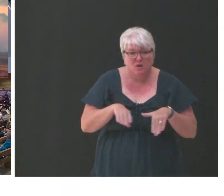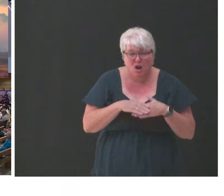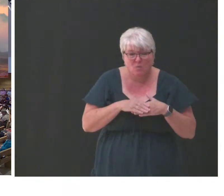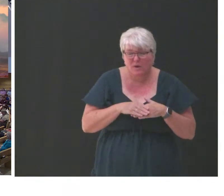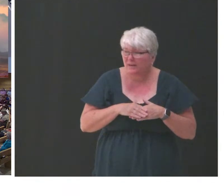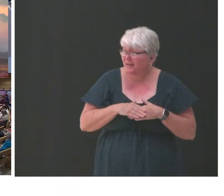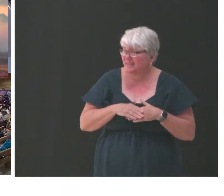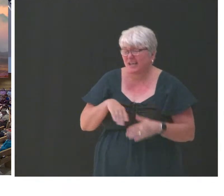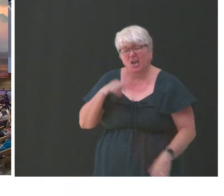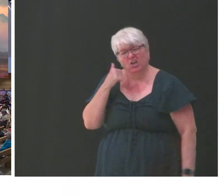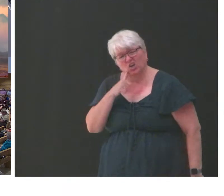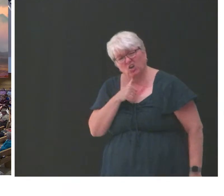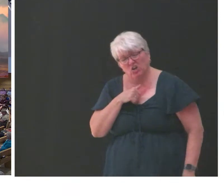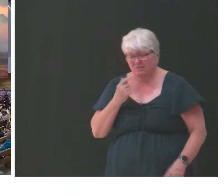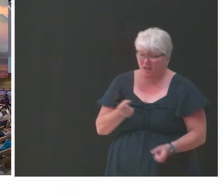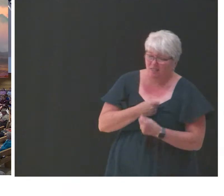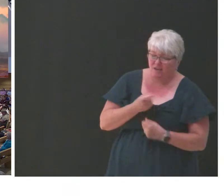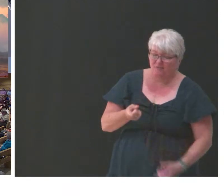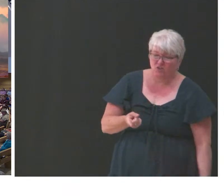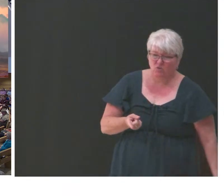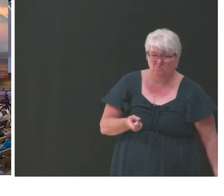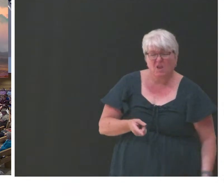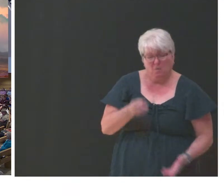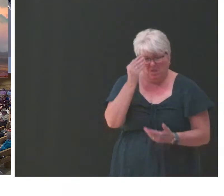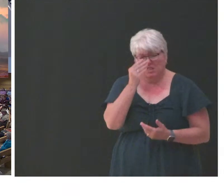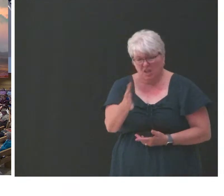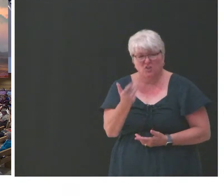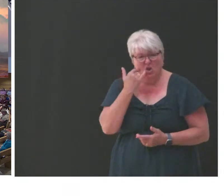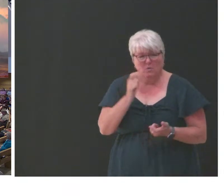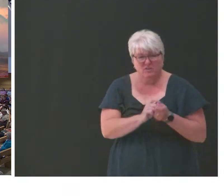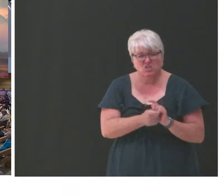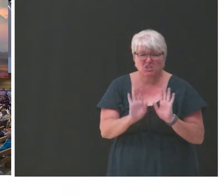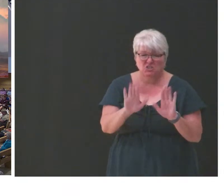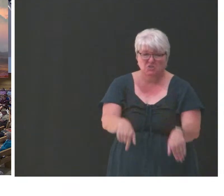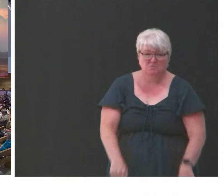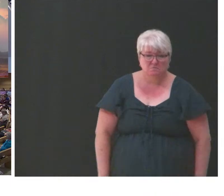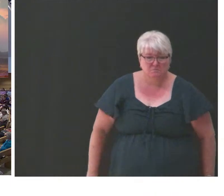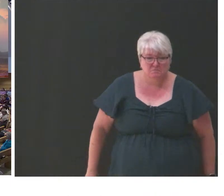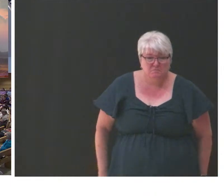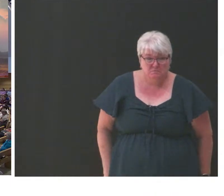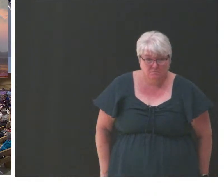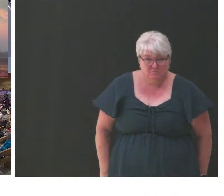said, girl, I love you, and I will let you know if anything changes?